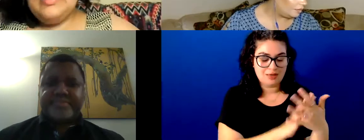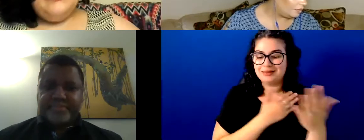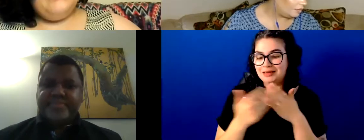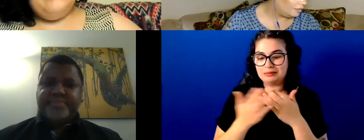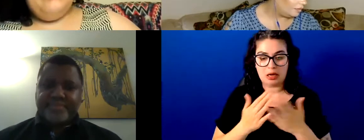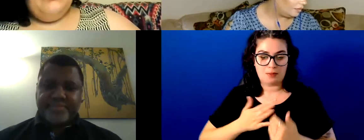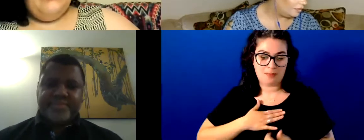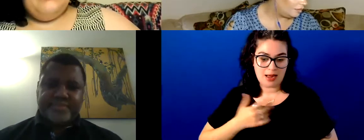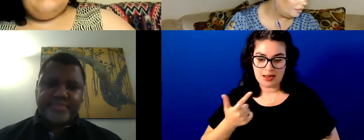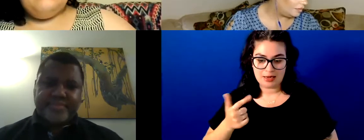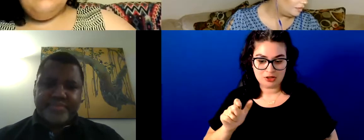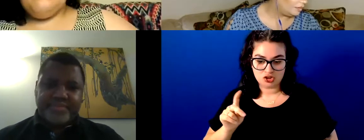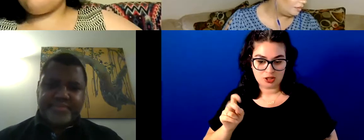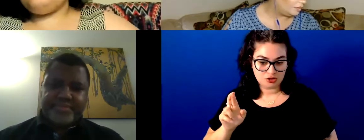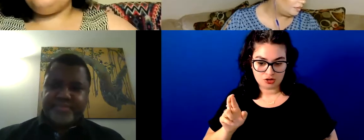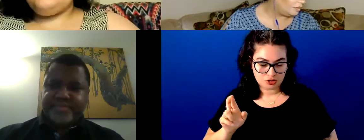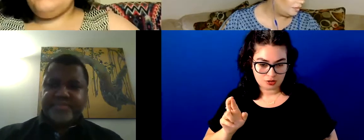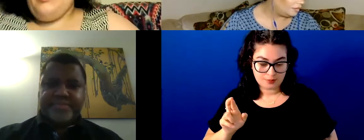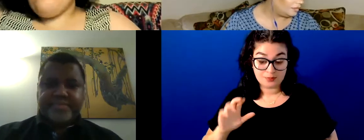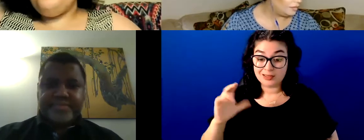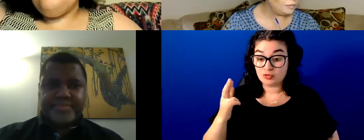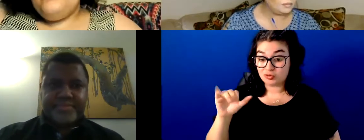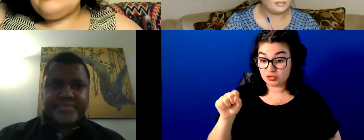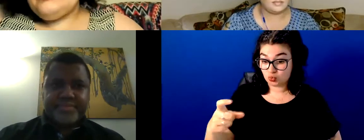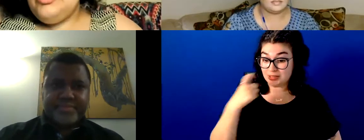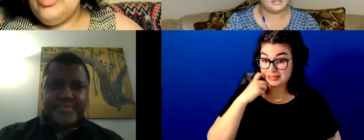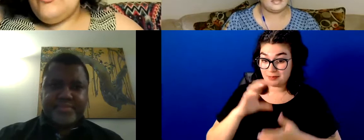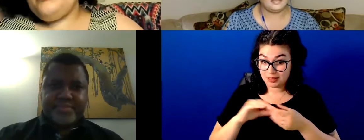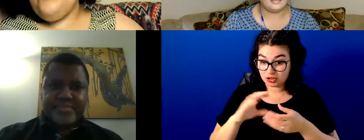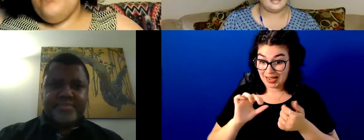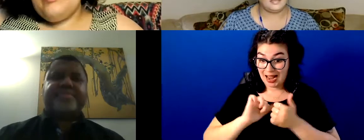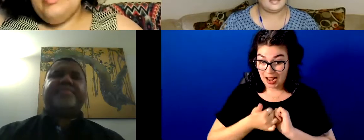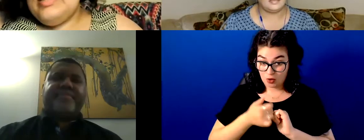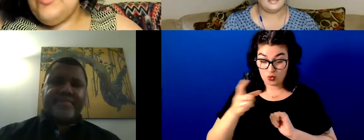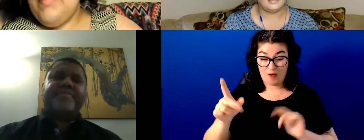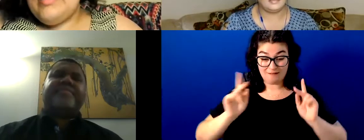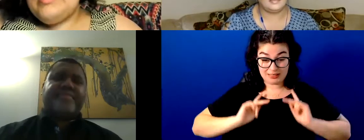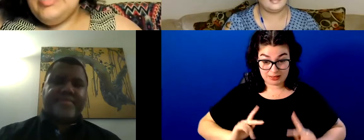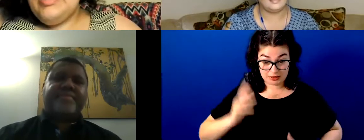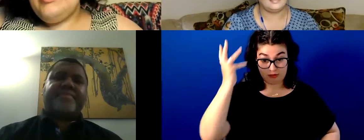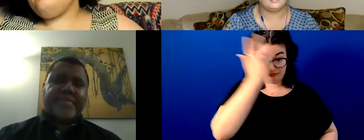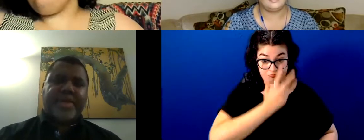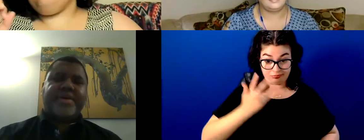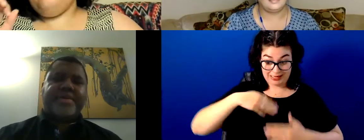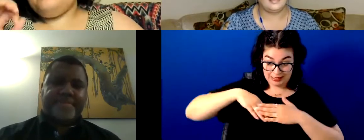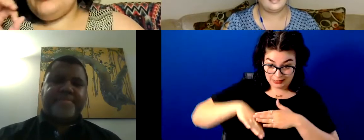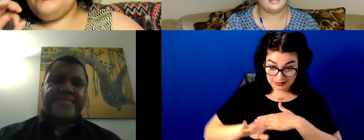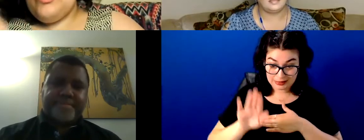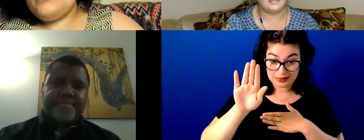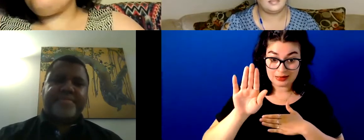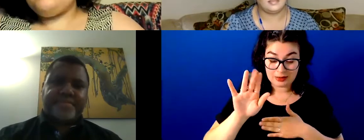it. And Chris, as you were saying, how you physically show when you walk into a medical setting